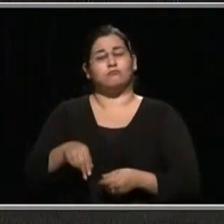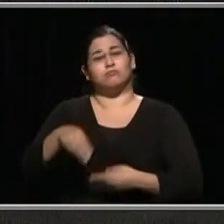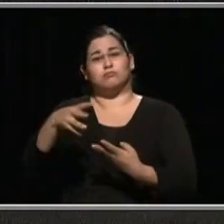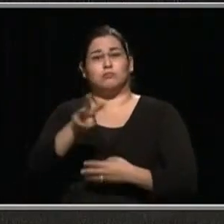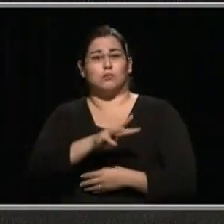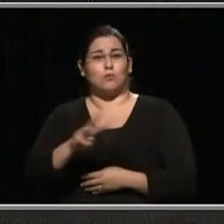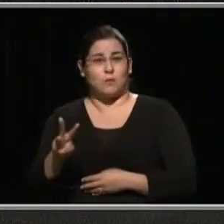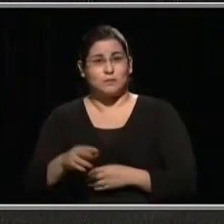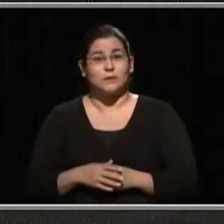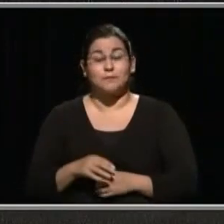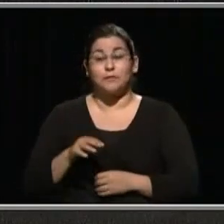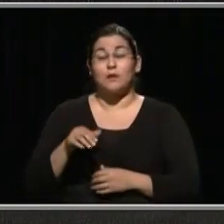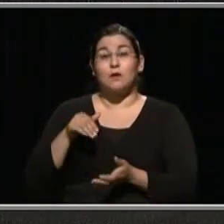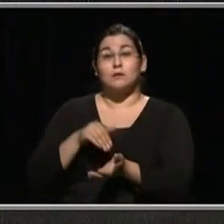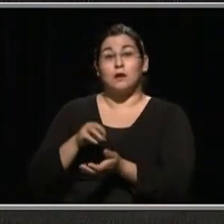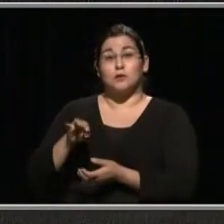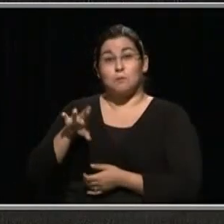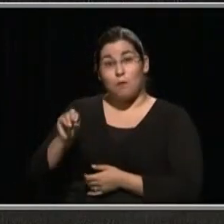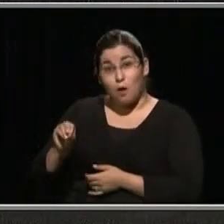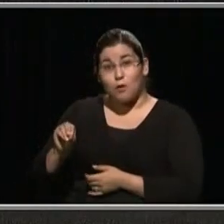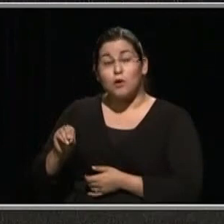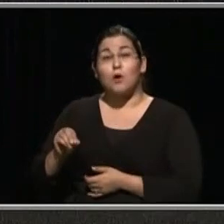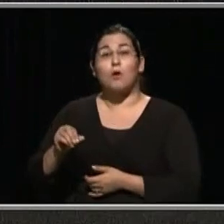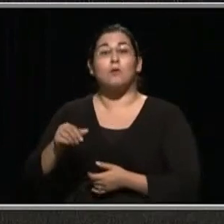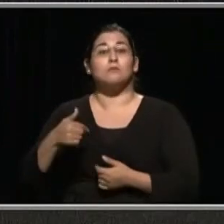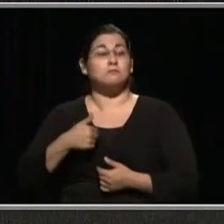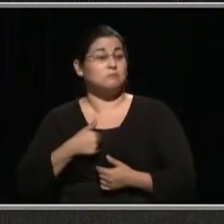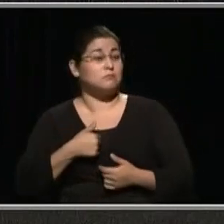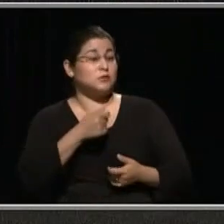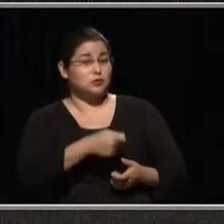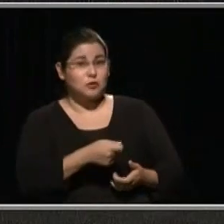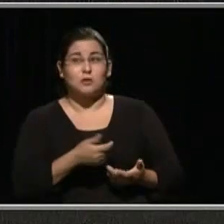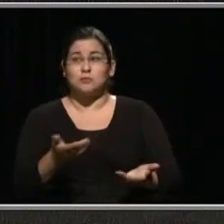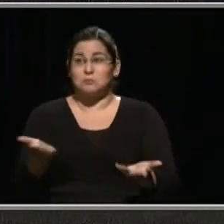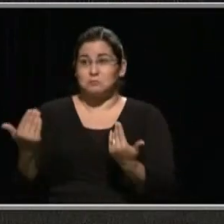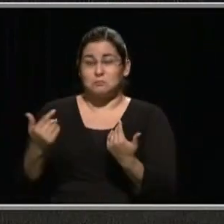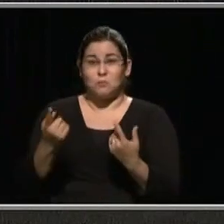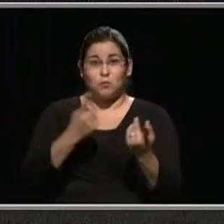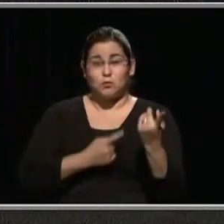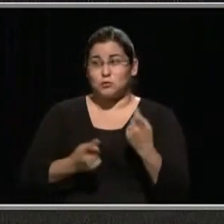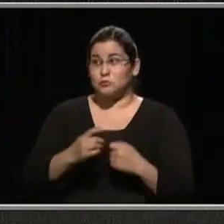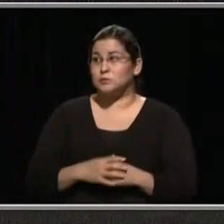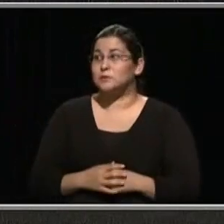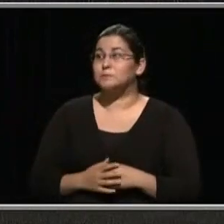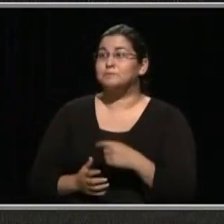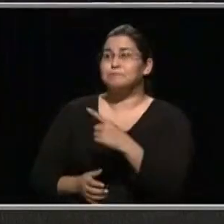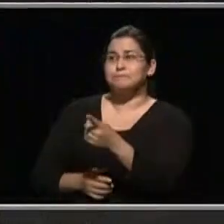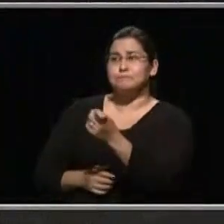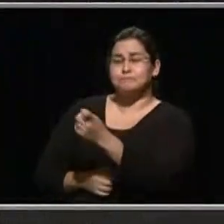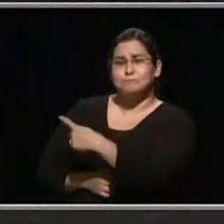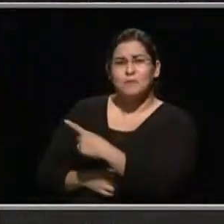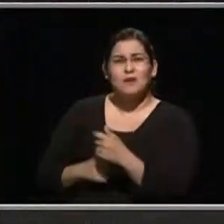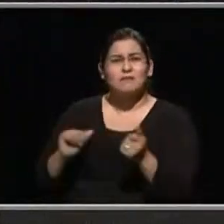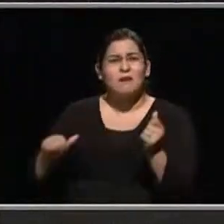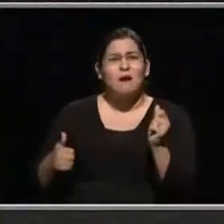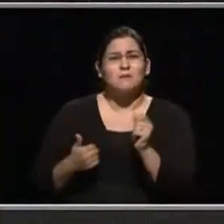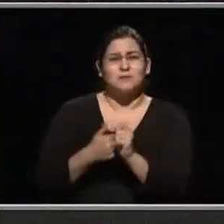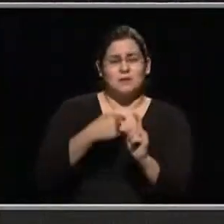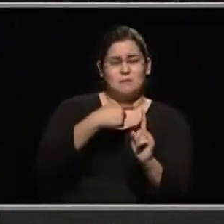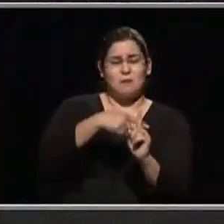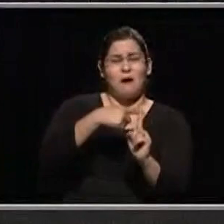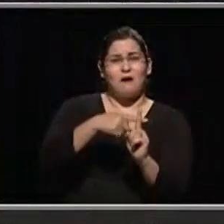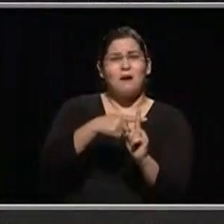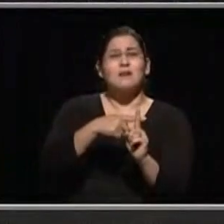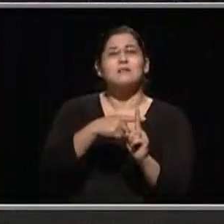covid19.sanantonio.gov. Mario, myself, and the judge are available for questions. Has there been an updated positivity rate for